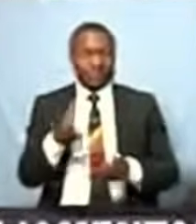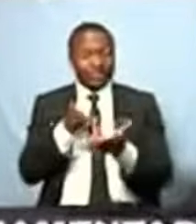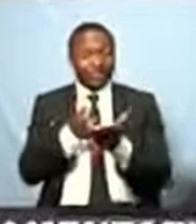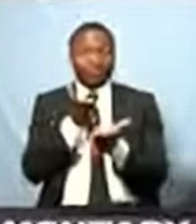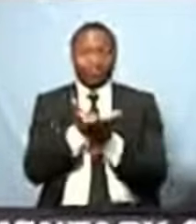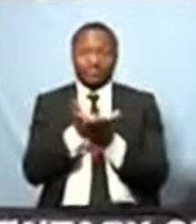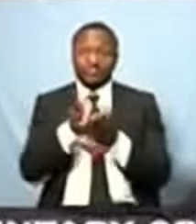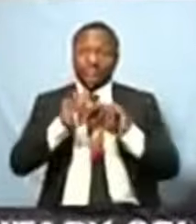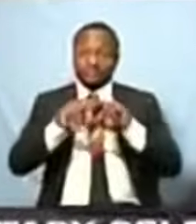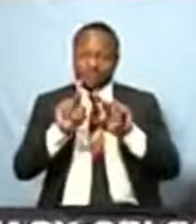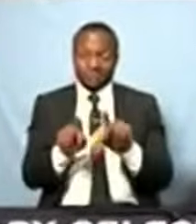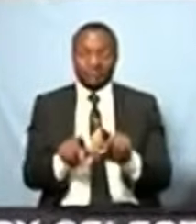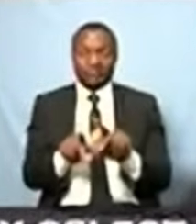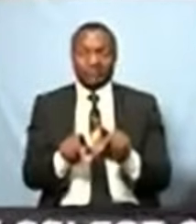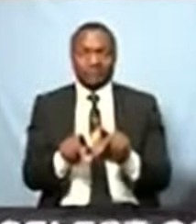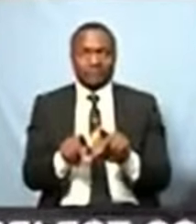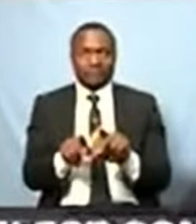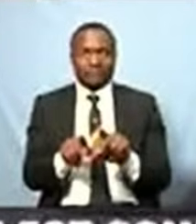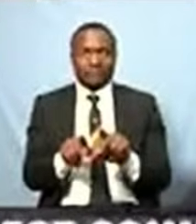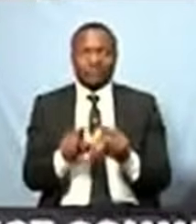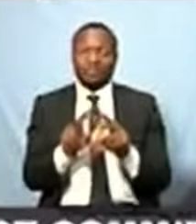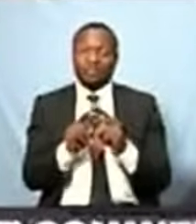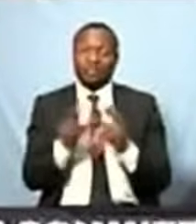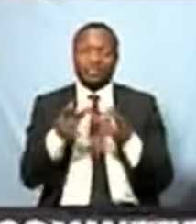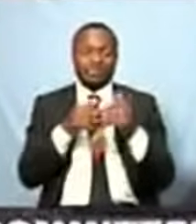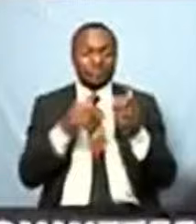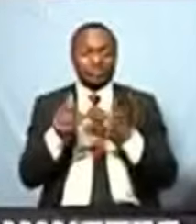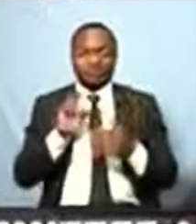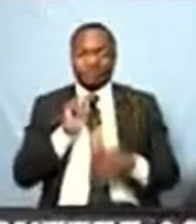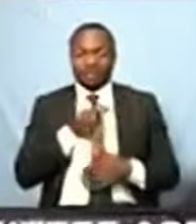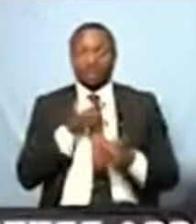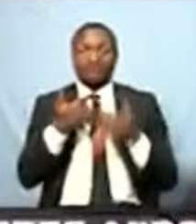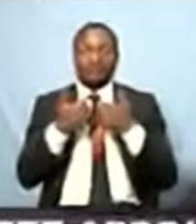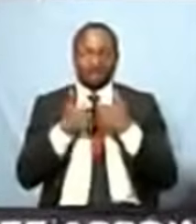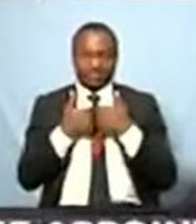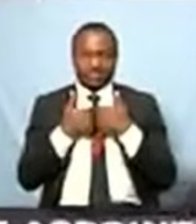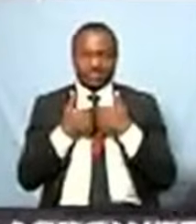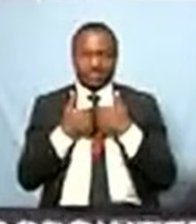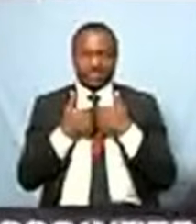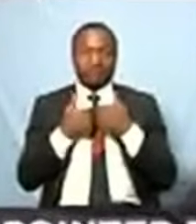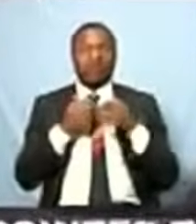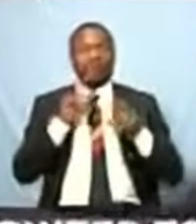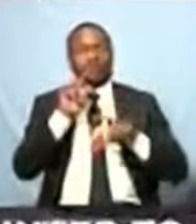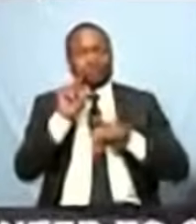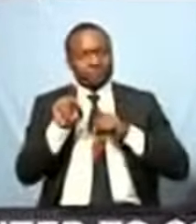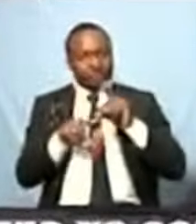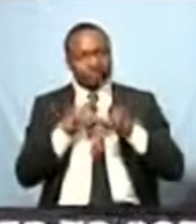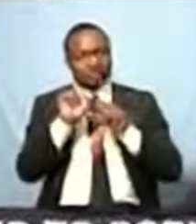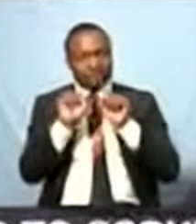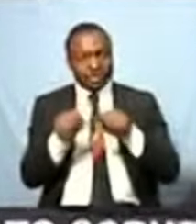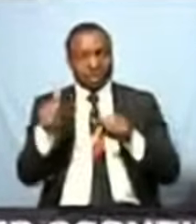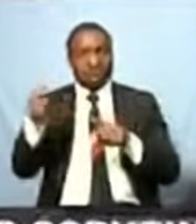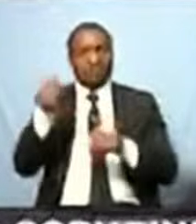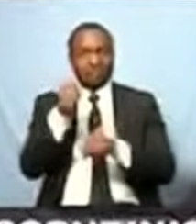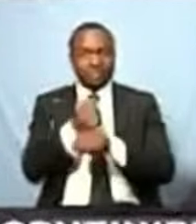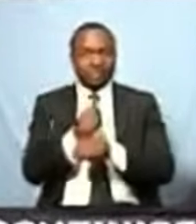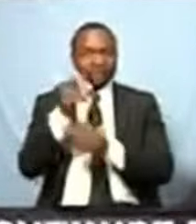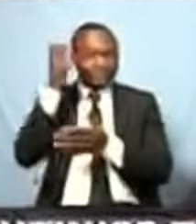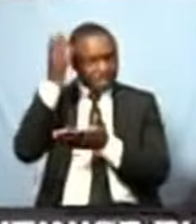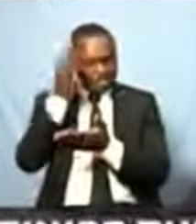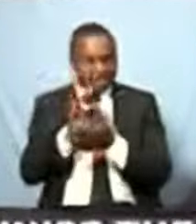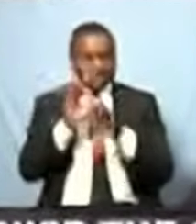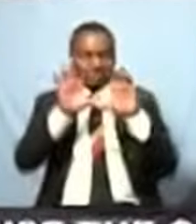proposal, Chairperson, it will be very easy for us to have a pool of people from whom we can appoint secretaries to the